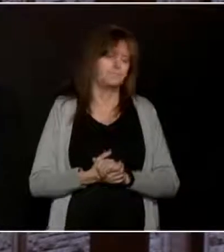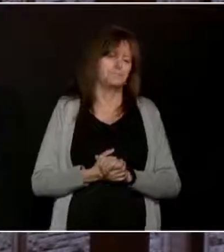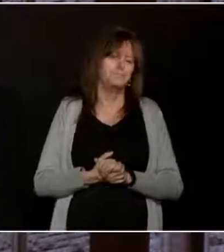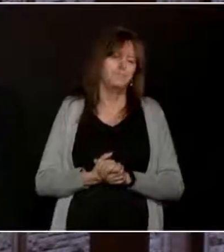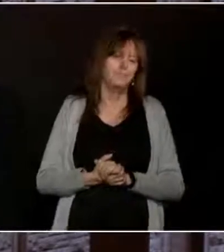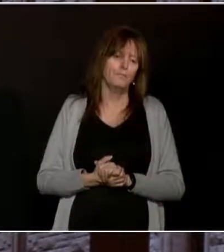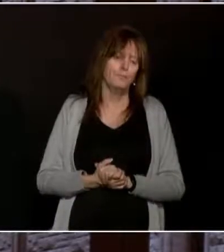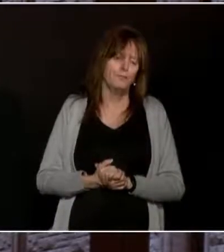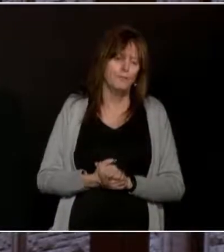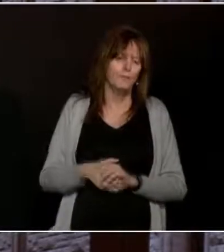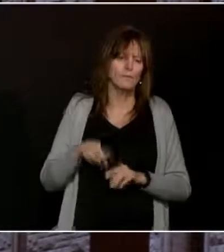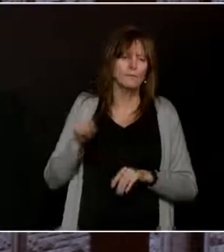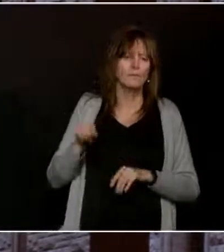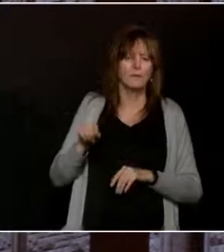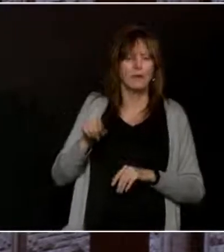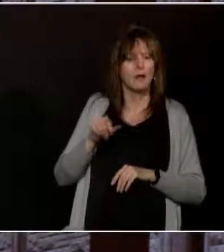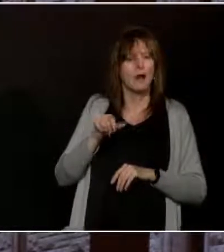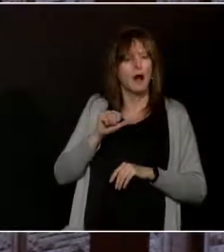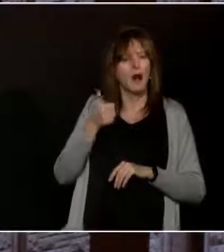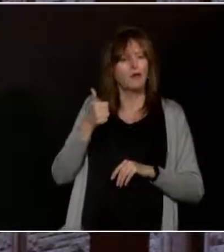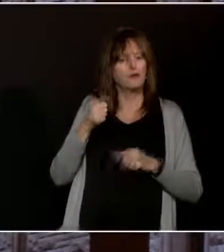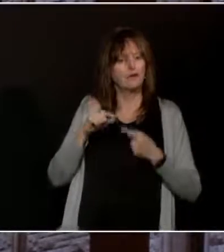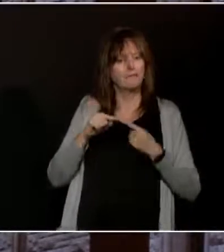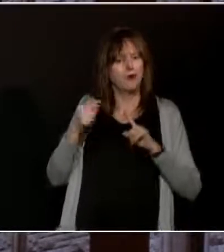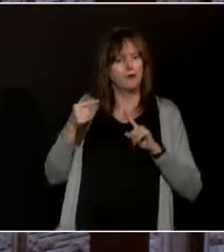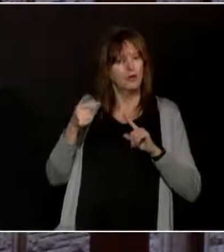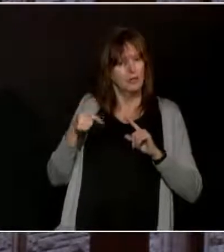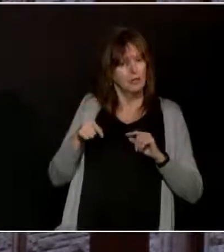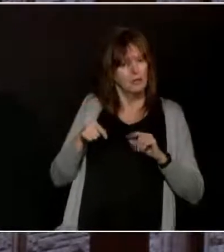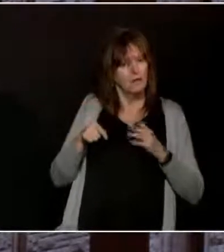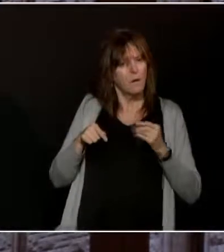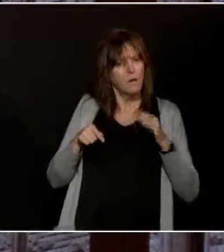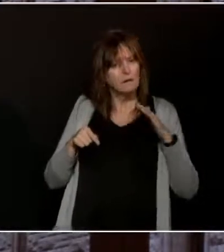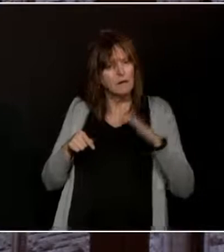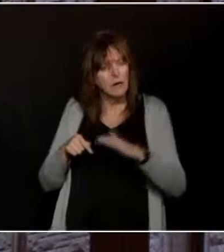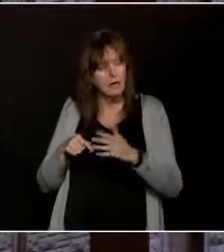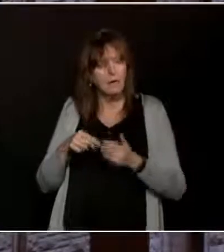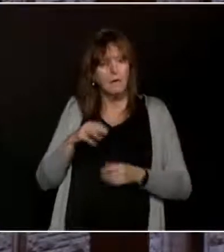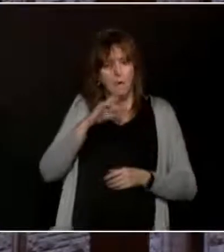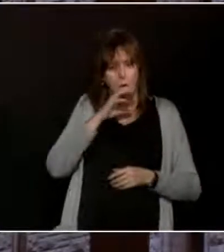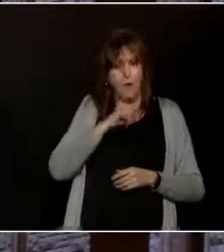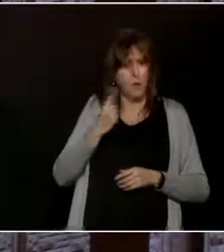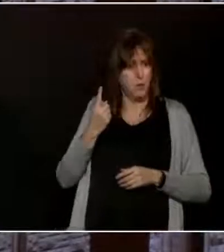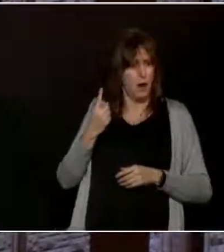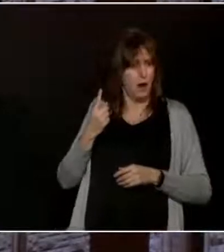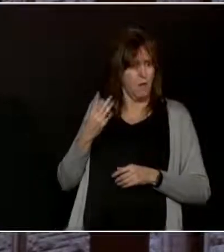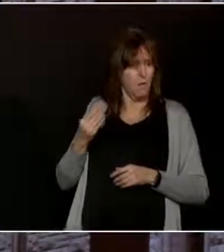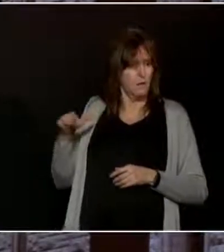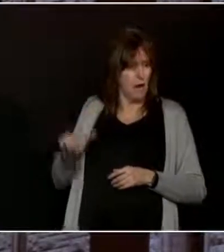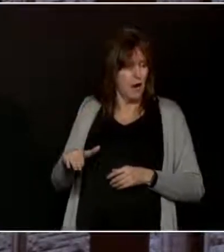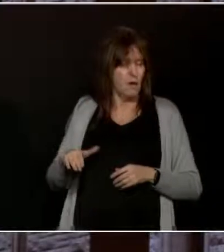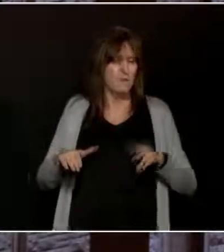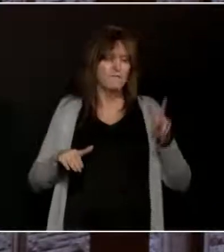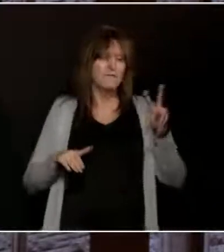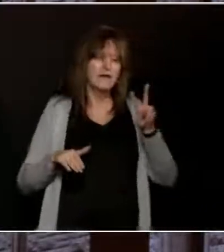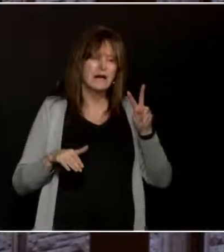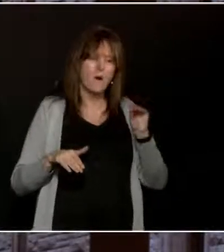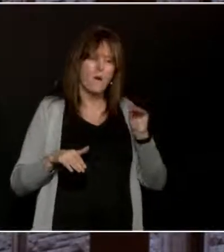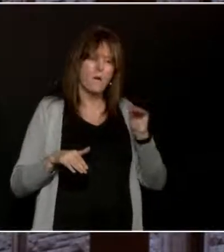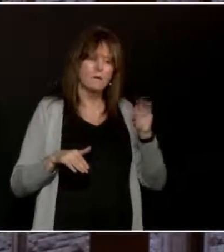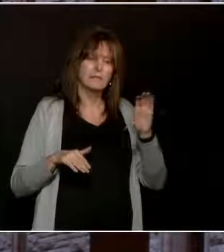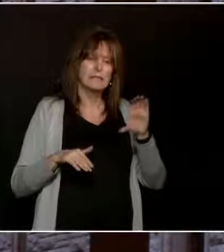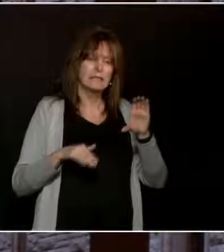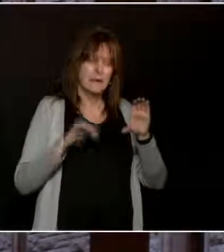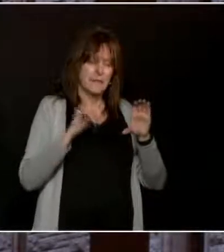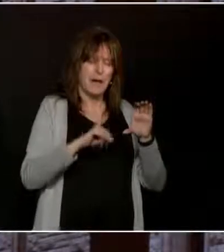go down. So good news, the old one is going down. The VOCs, the variants of concern, are staying in there.